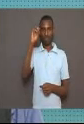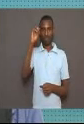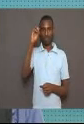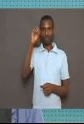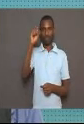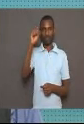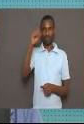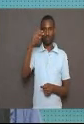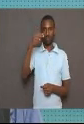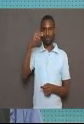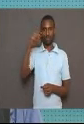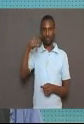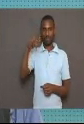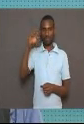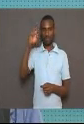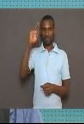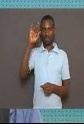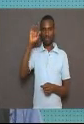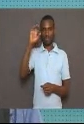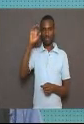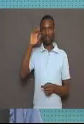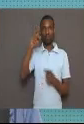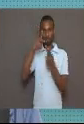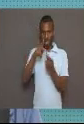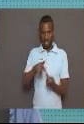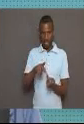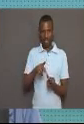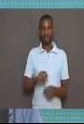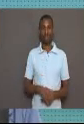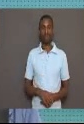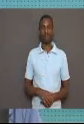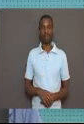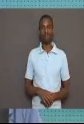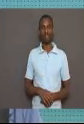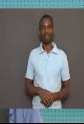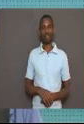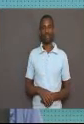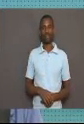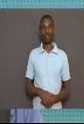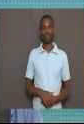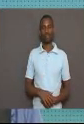measure the pressure created by gases in a confined area.